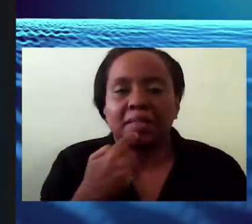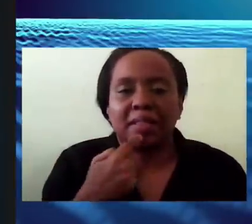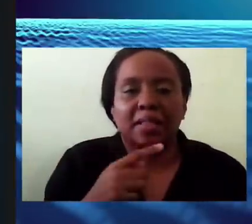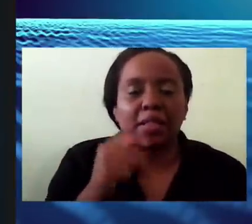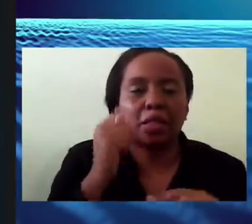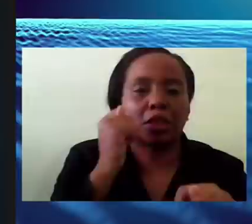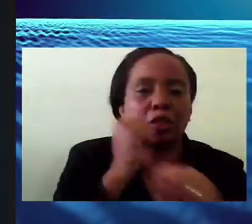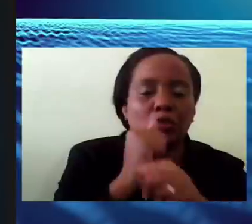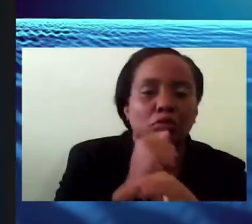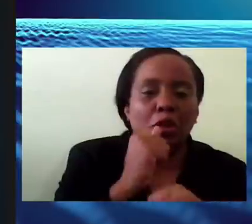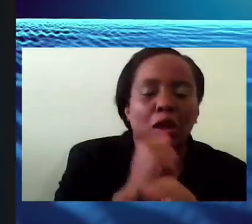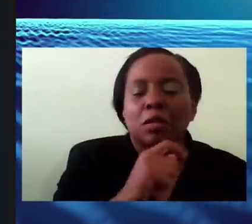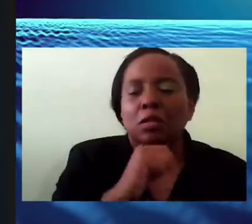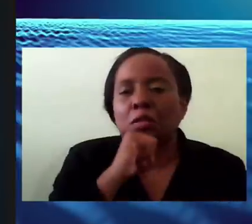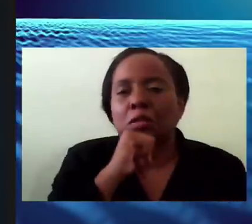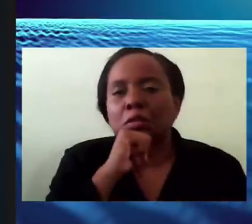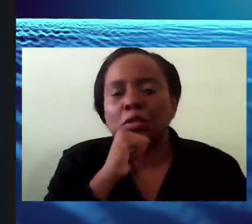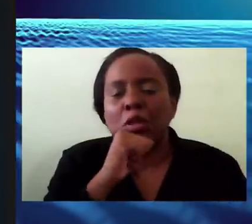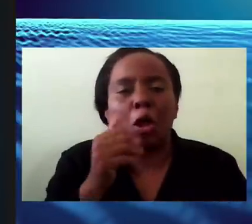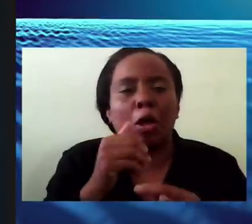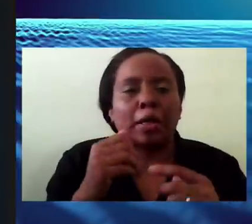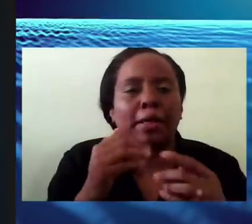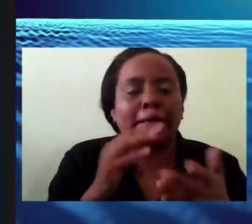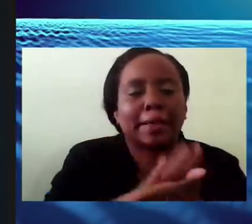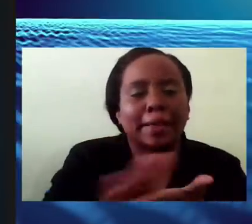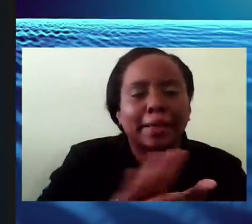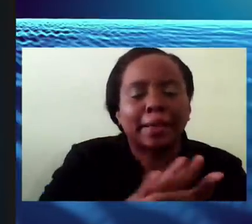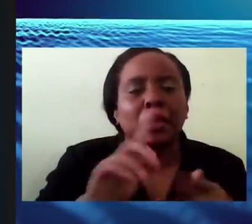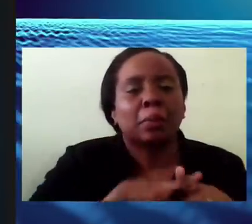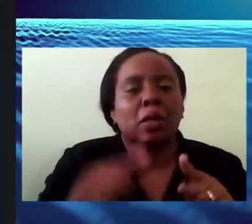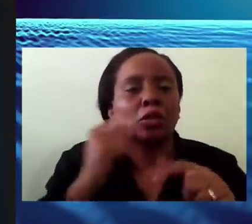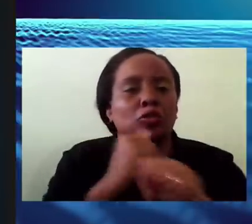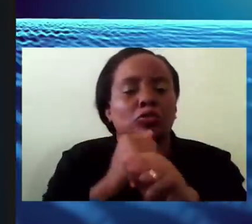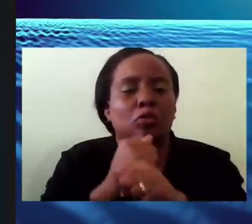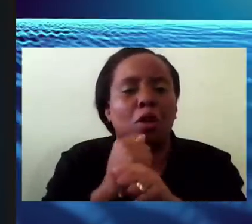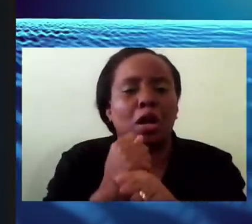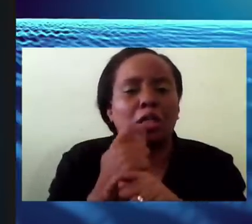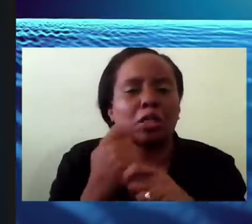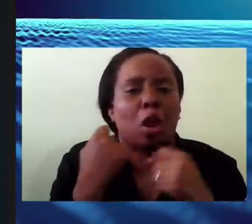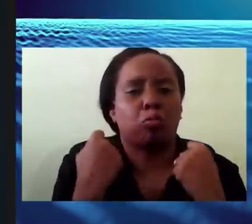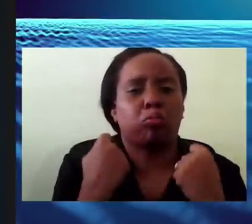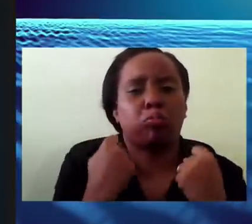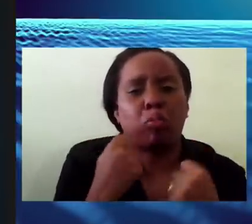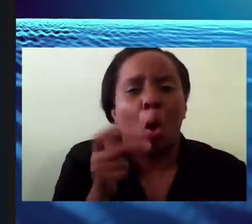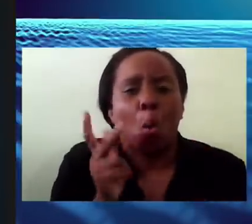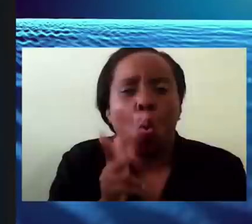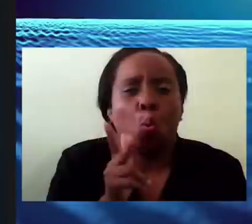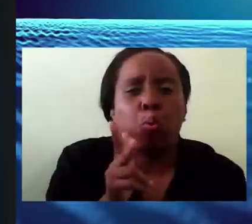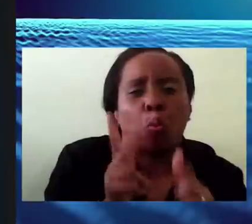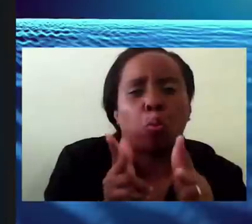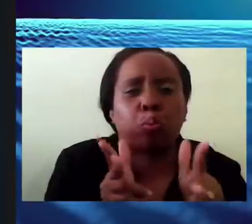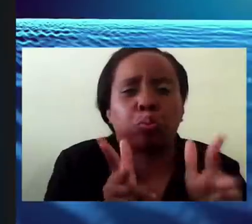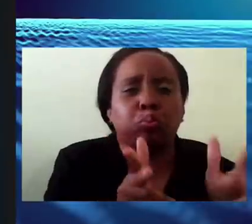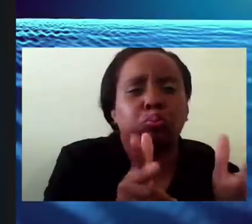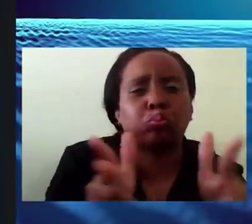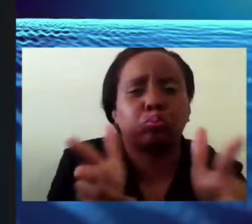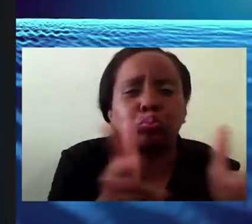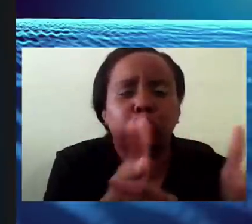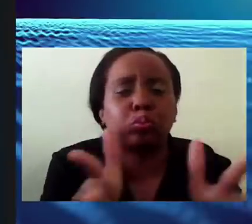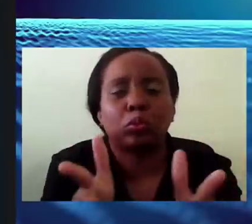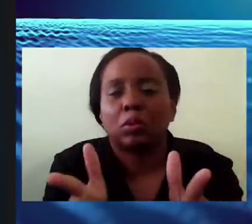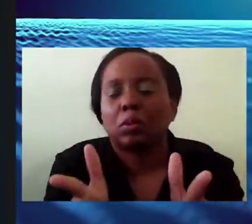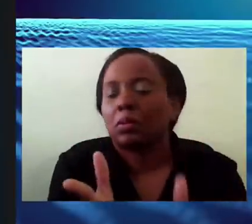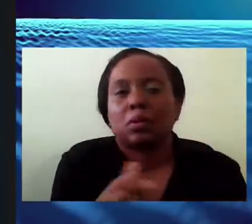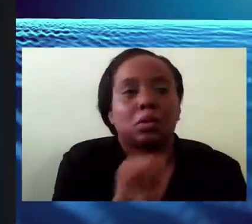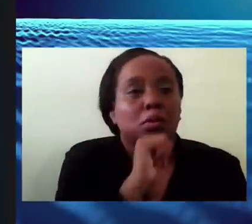up, persons were drag racing on the runway and wasting time and wasting money. Nothing can be